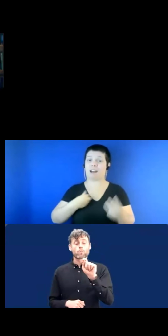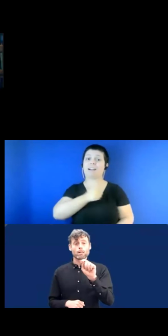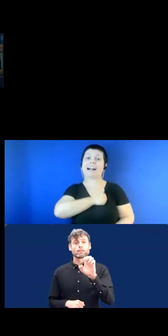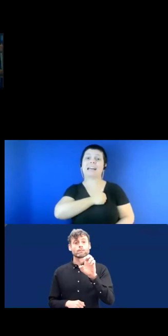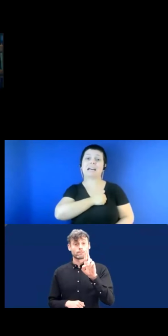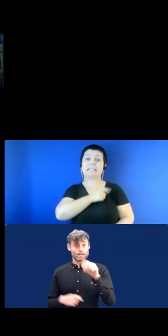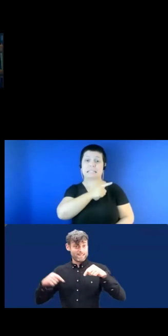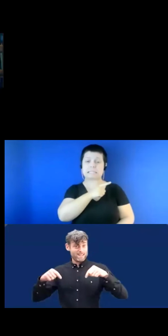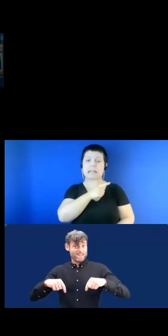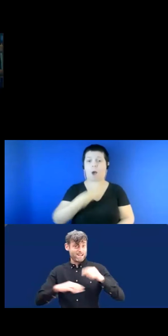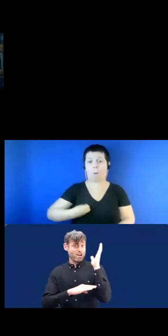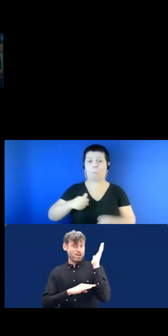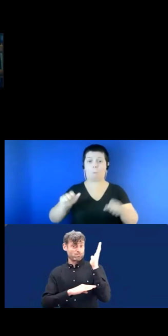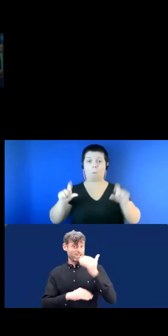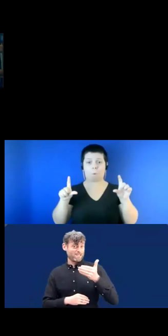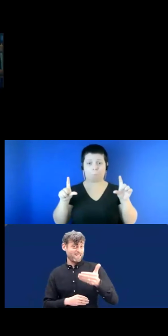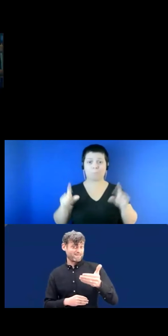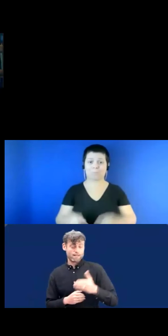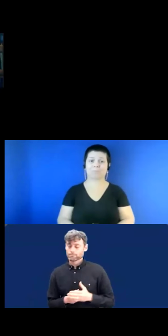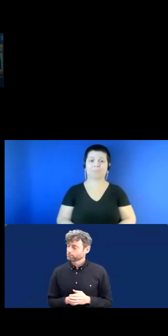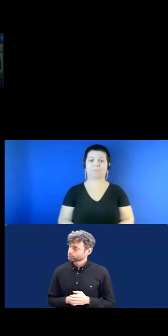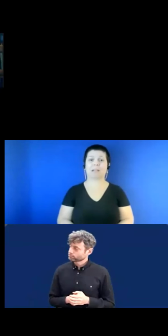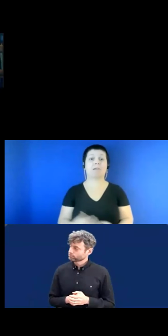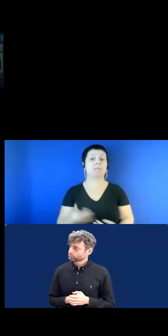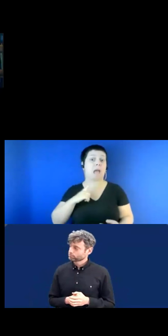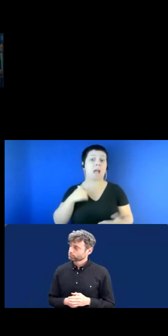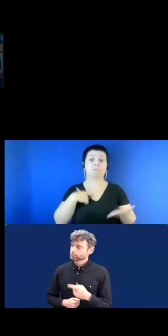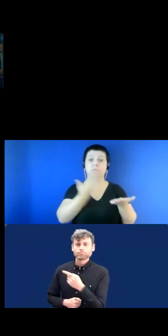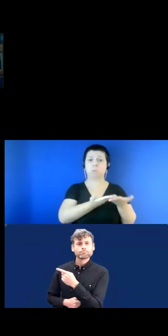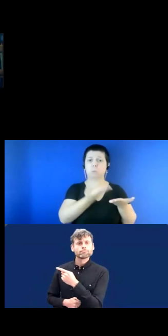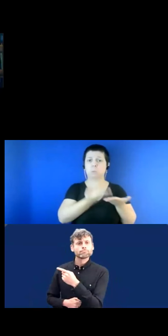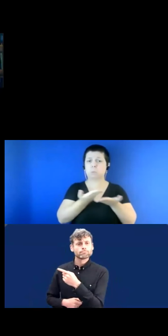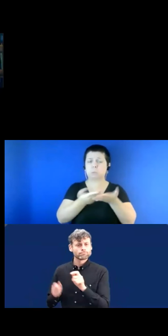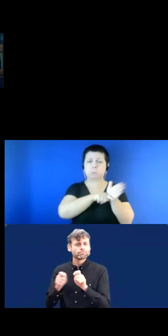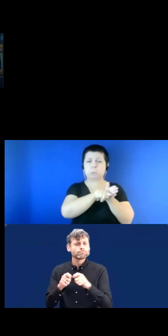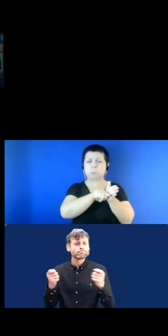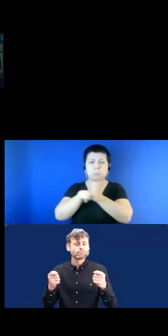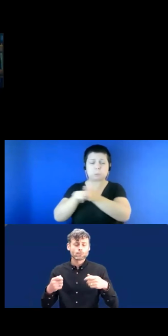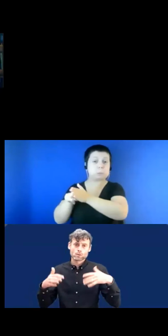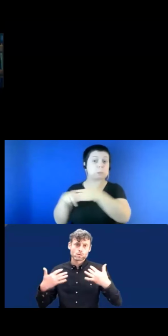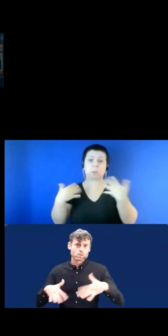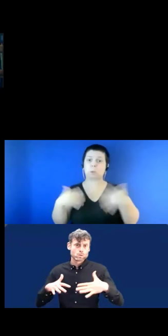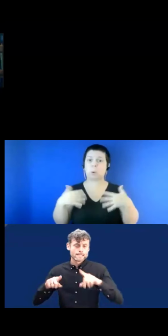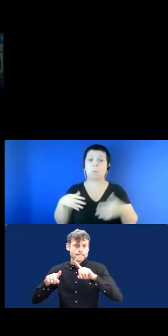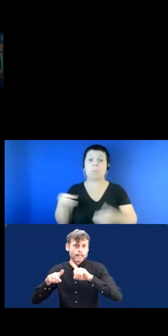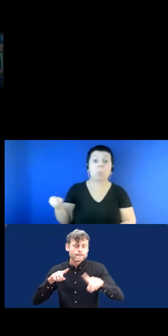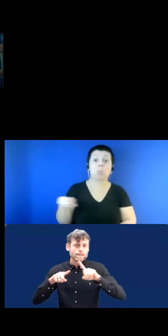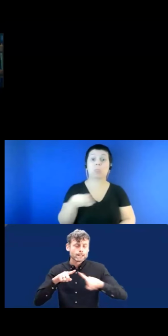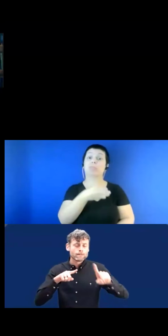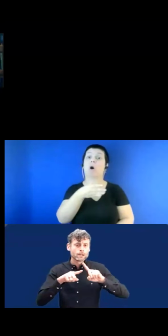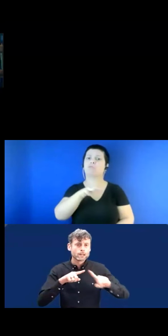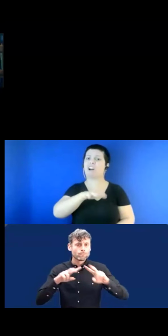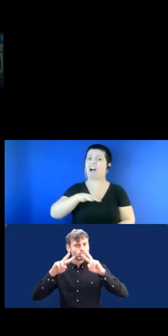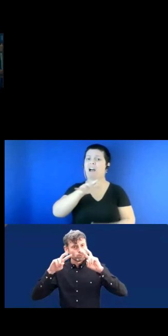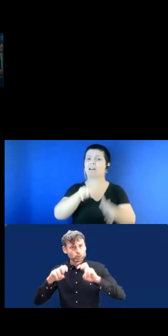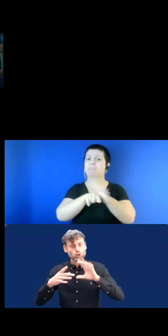Many different types of studies were performed in this pioneering research area of deaf blindness.